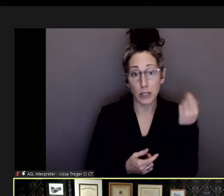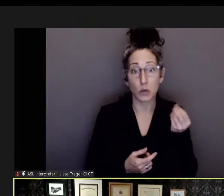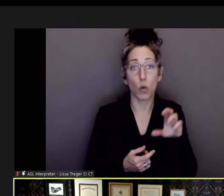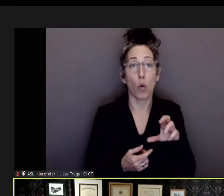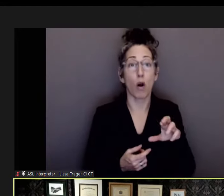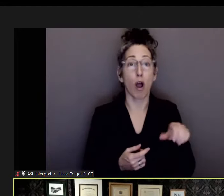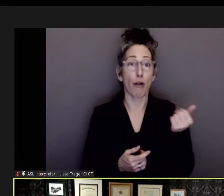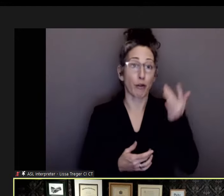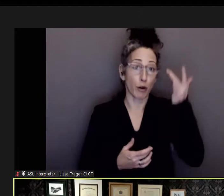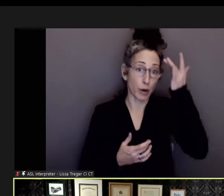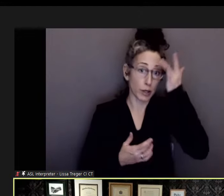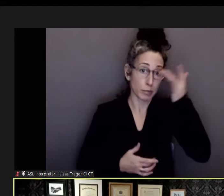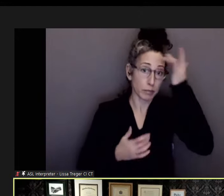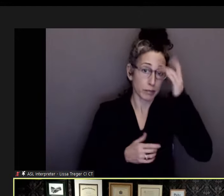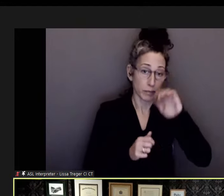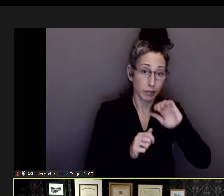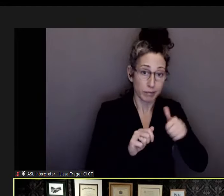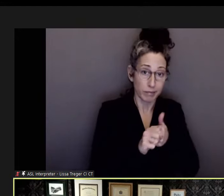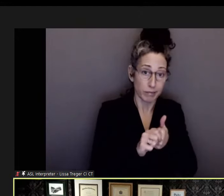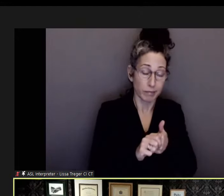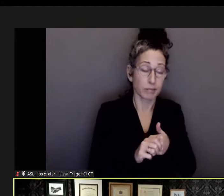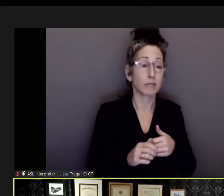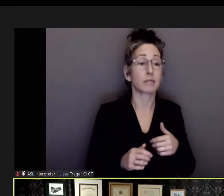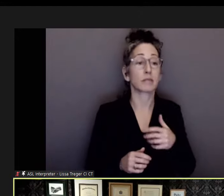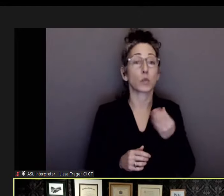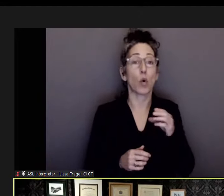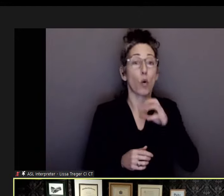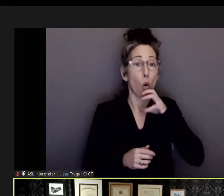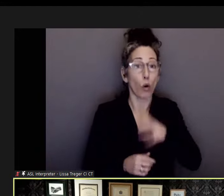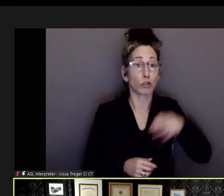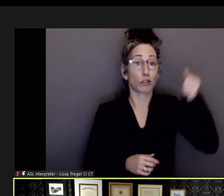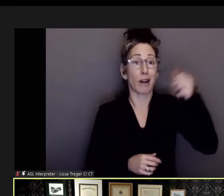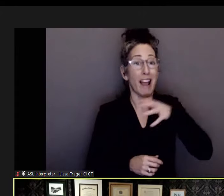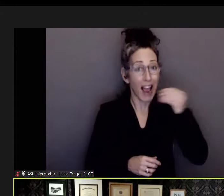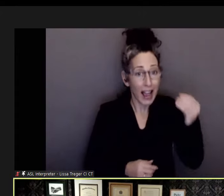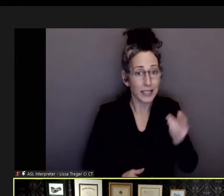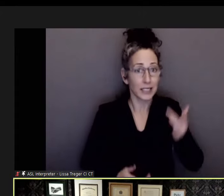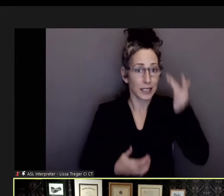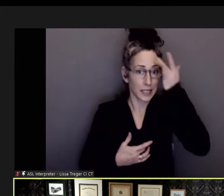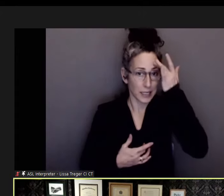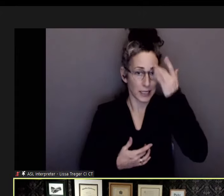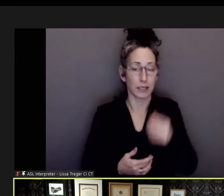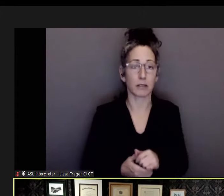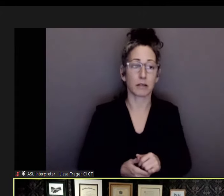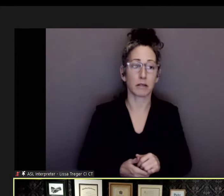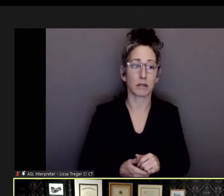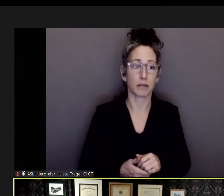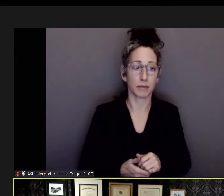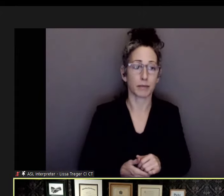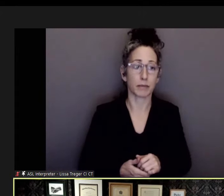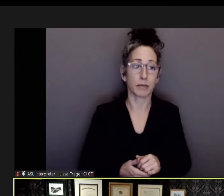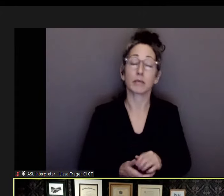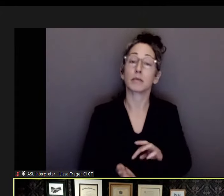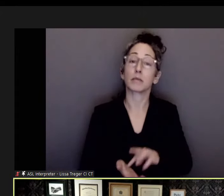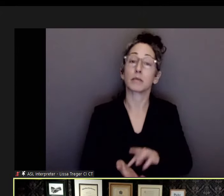comorbidities, or because they are older and have comorbidities, you can see that though the efficacy went